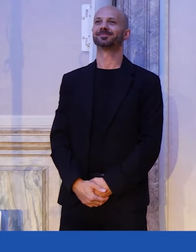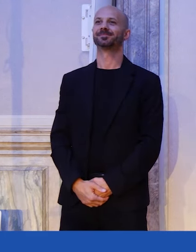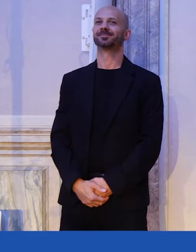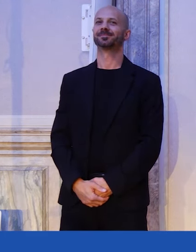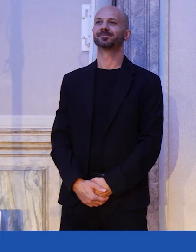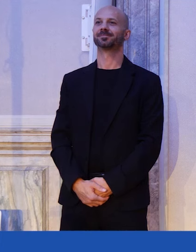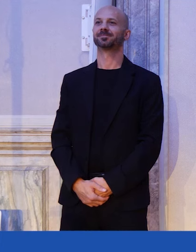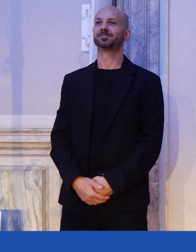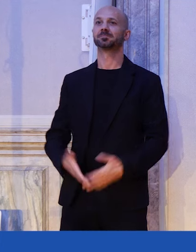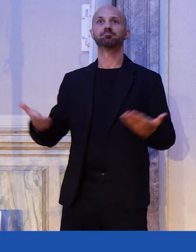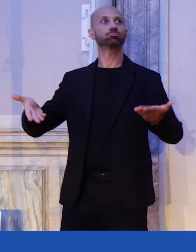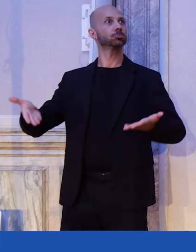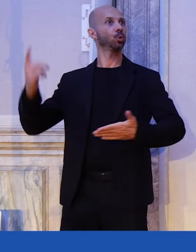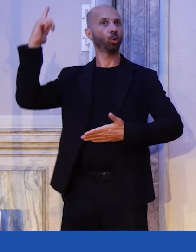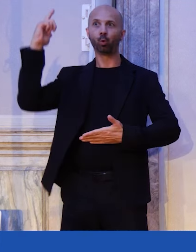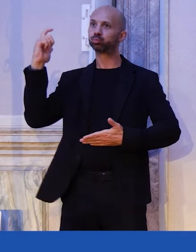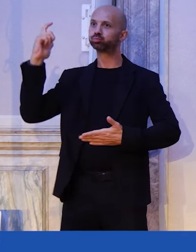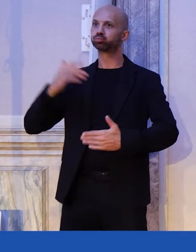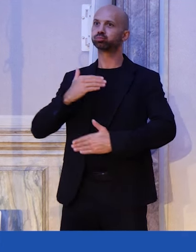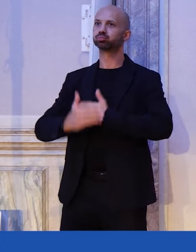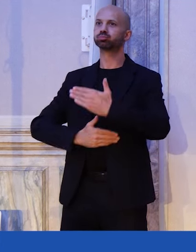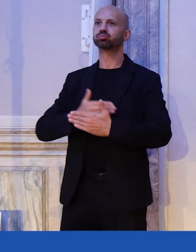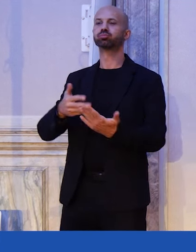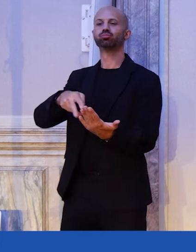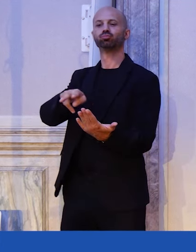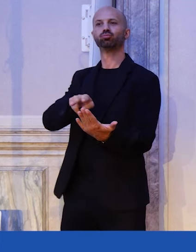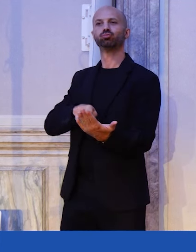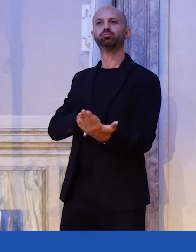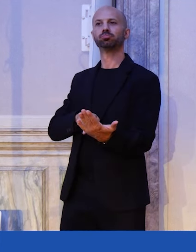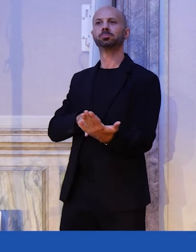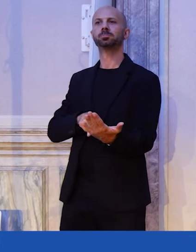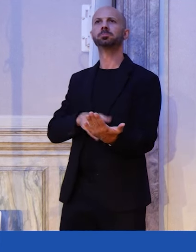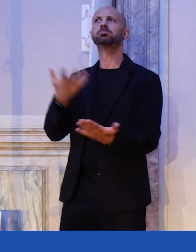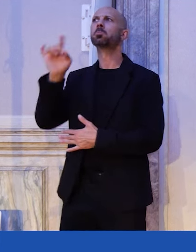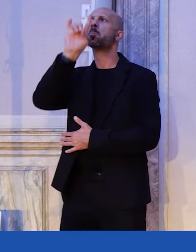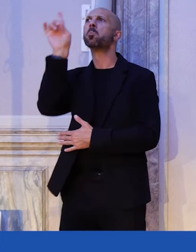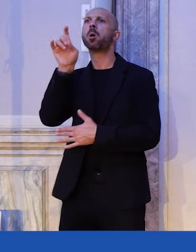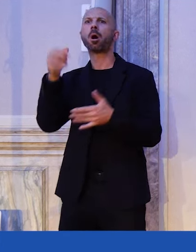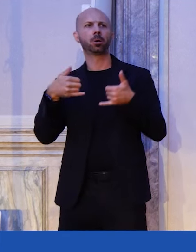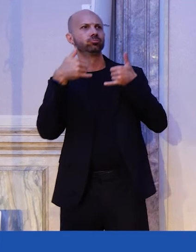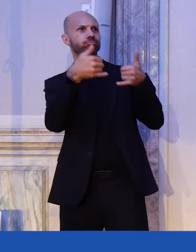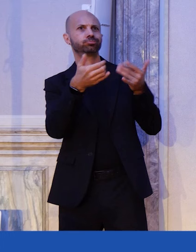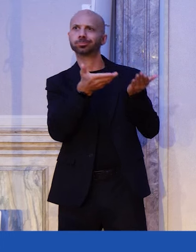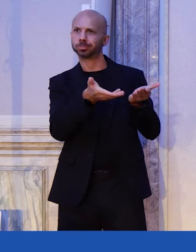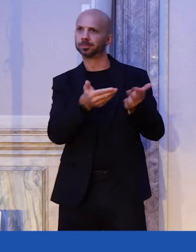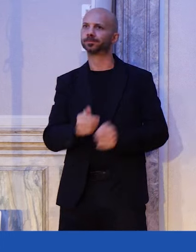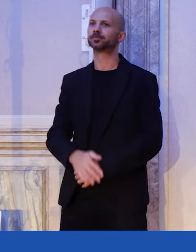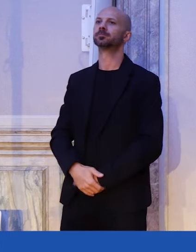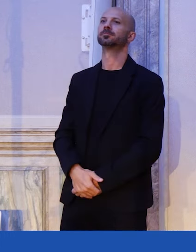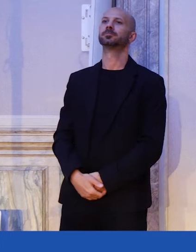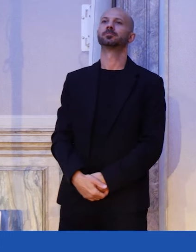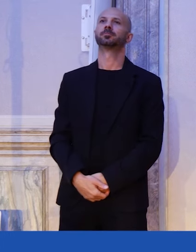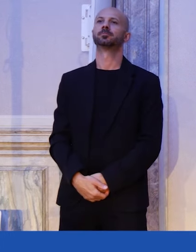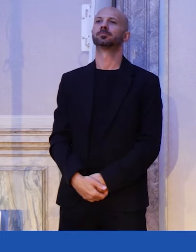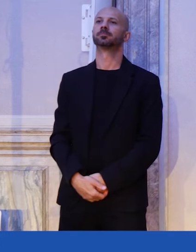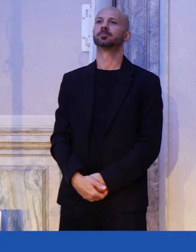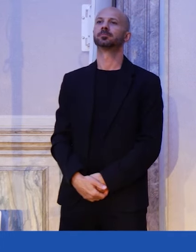2024 let us start at once with the reading of the motivation luchetti the director of